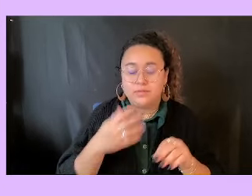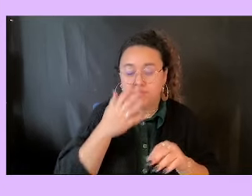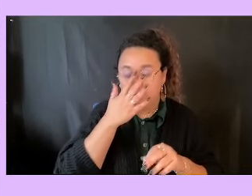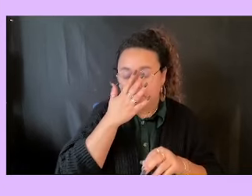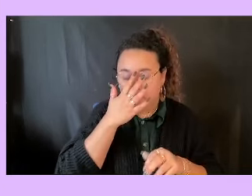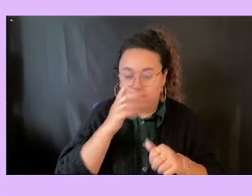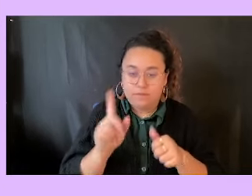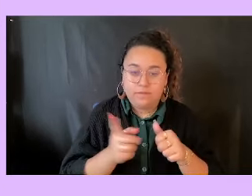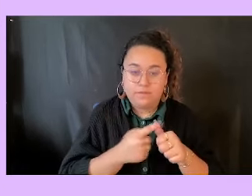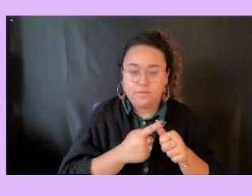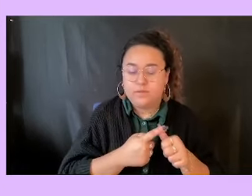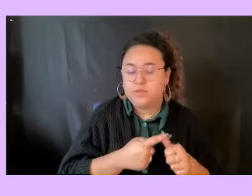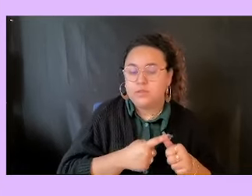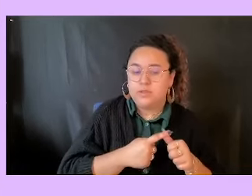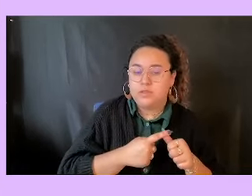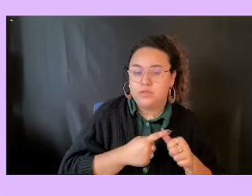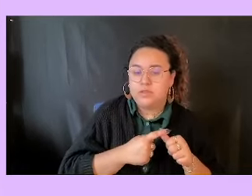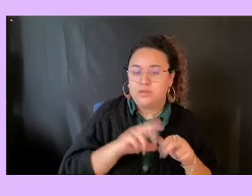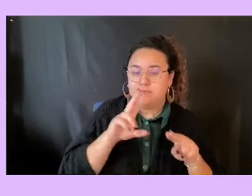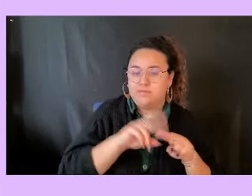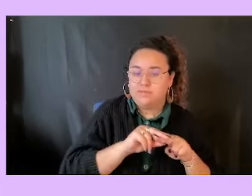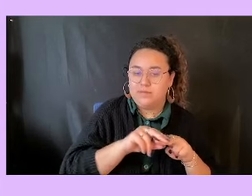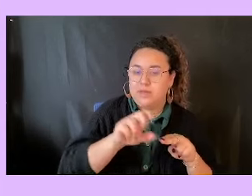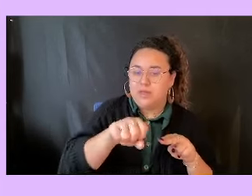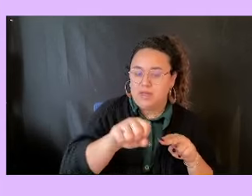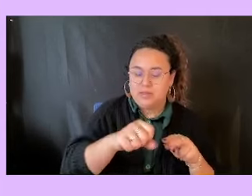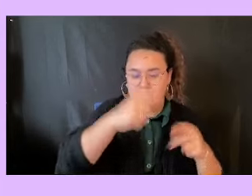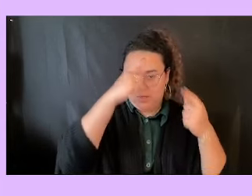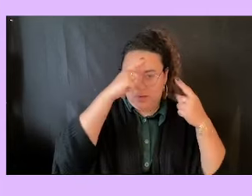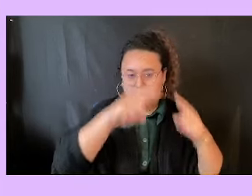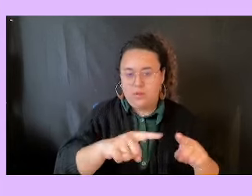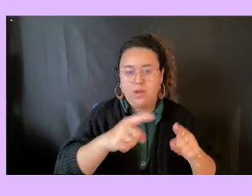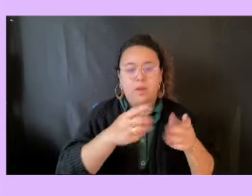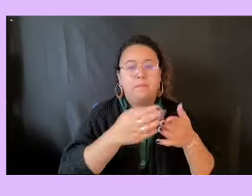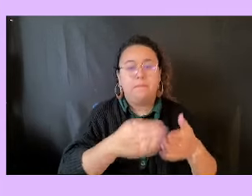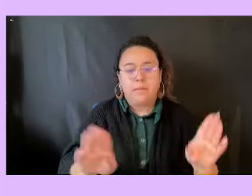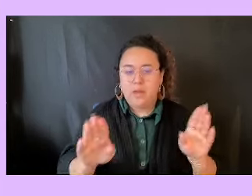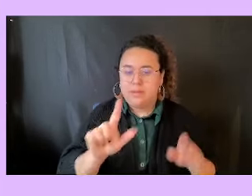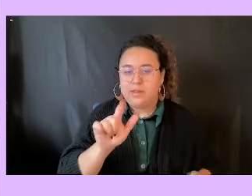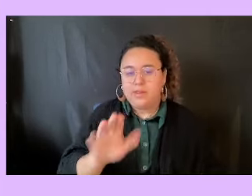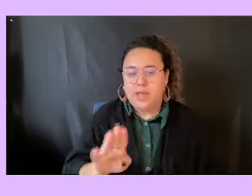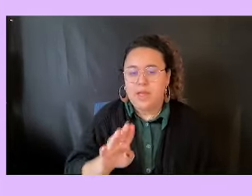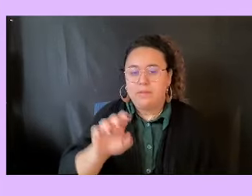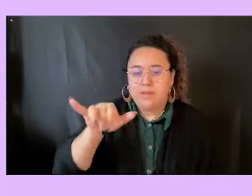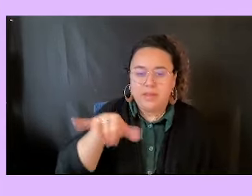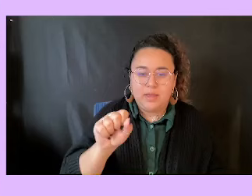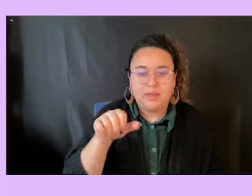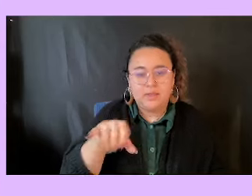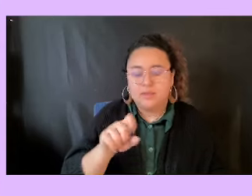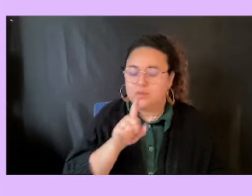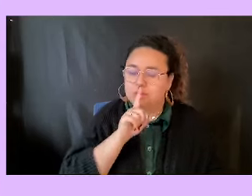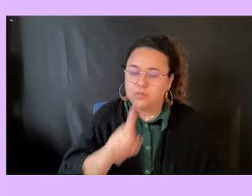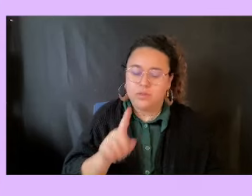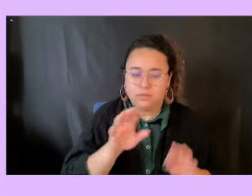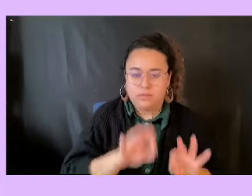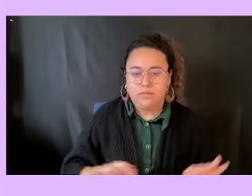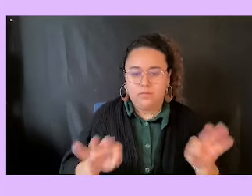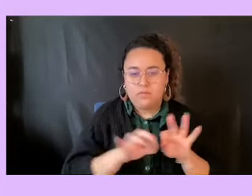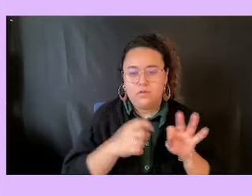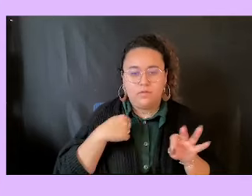First, plus-one on the public lab. Yes, yes, yes. I feel like it's so critical, and for us to be able to come together as